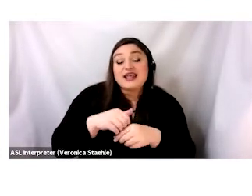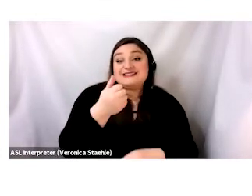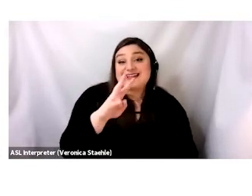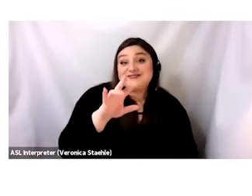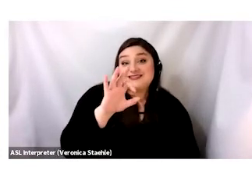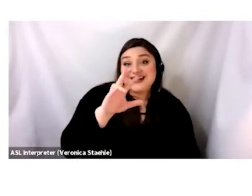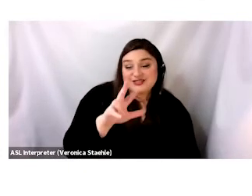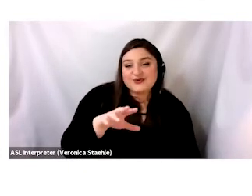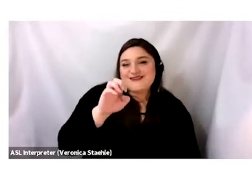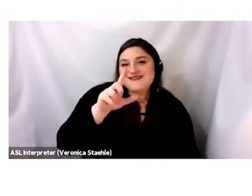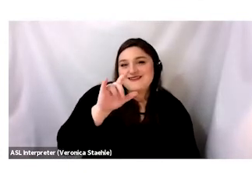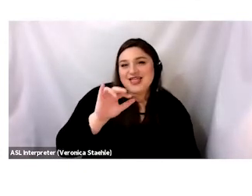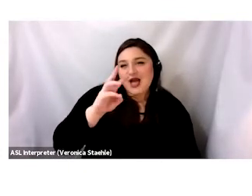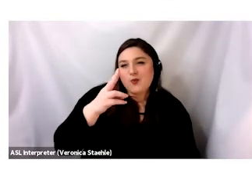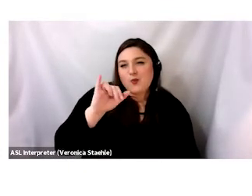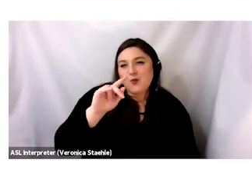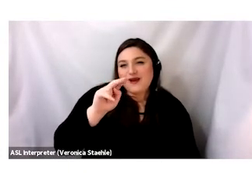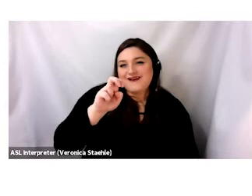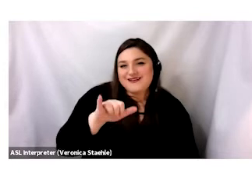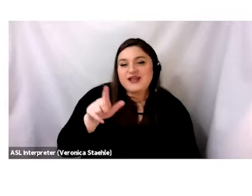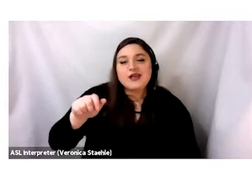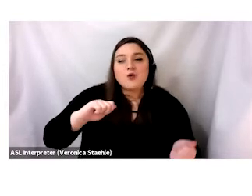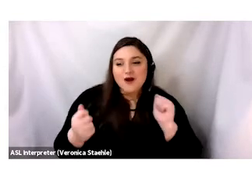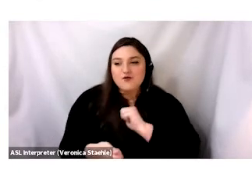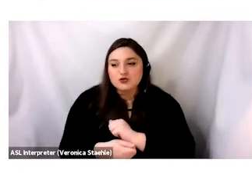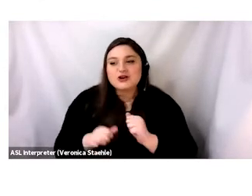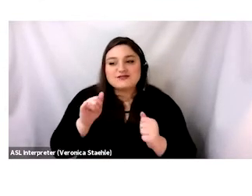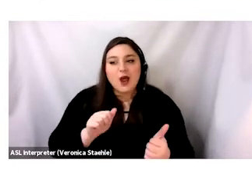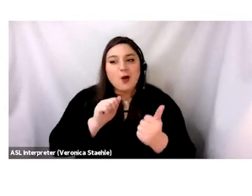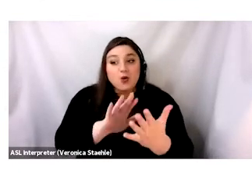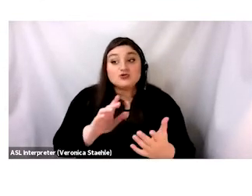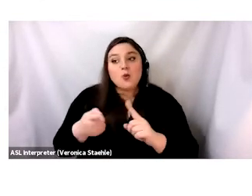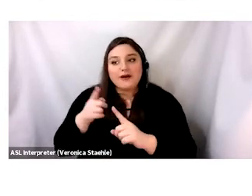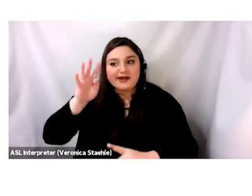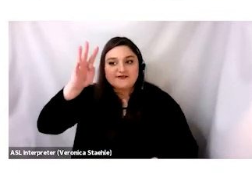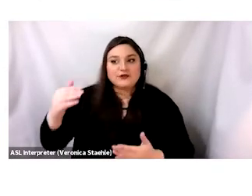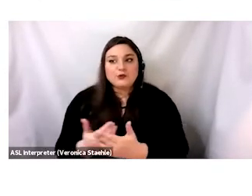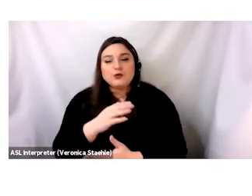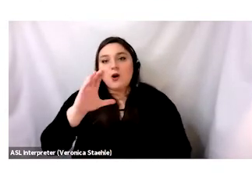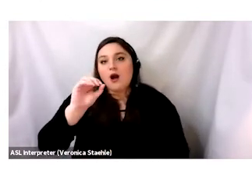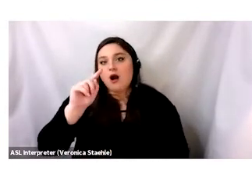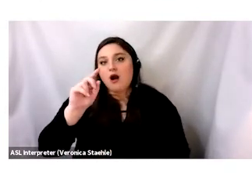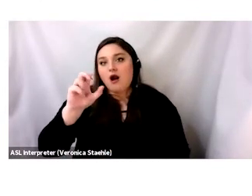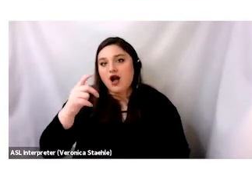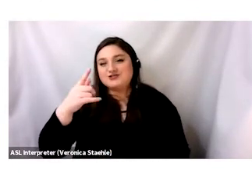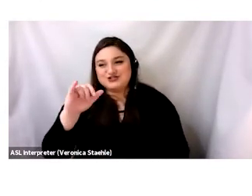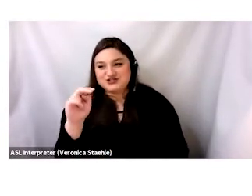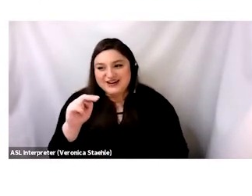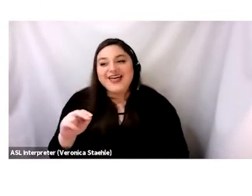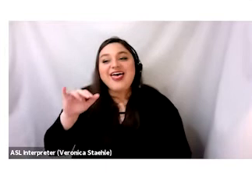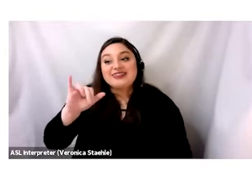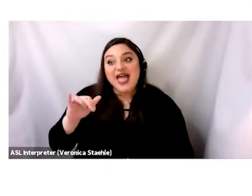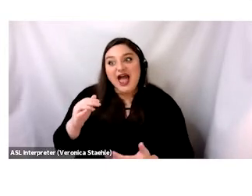Whitney revolutionized the production of cotton when he invented the cotton gin, a device that separated the seeds from raw